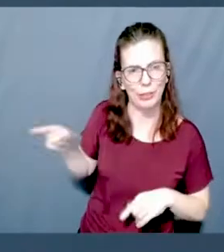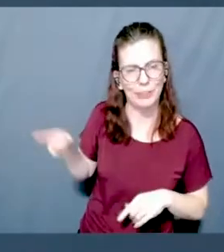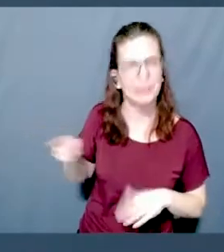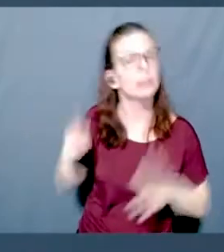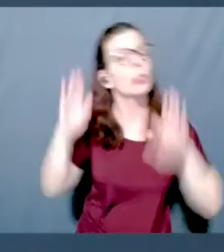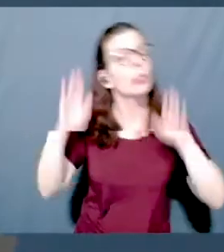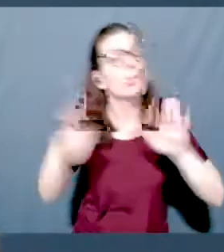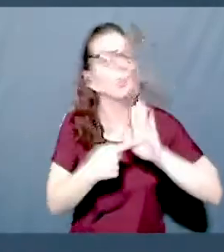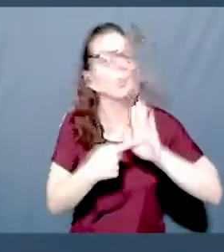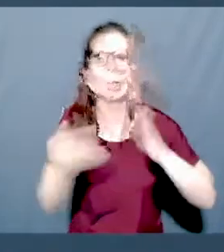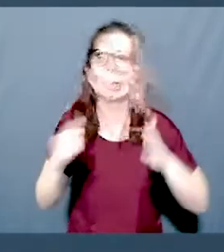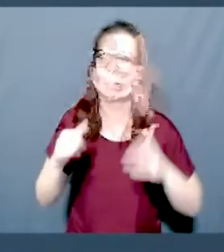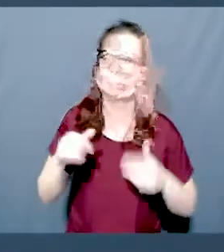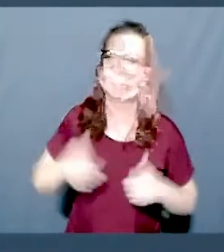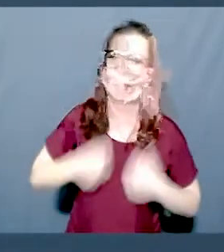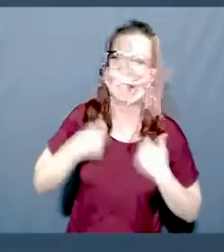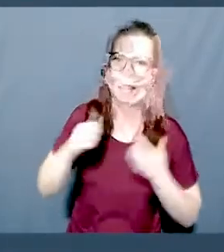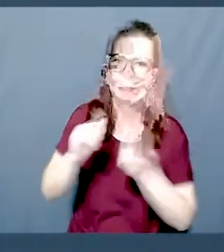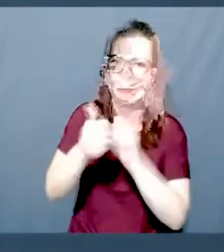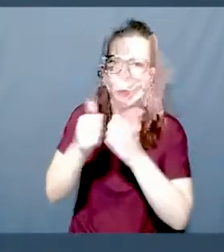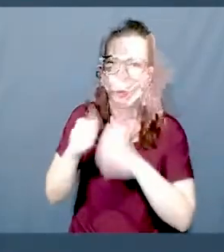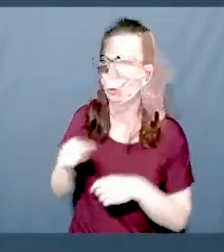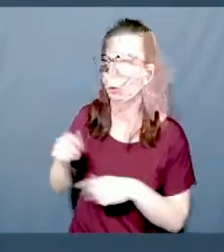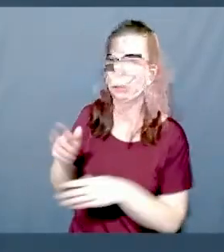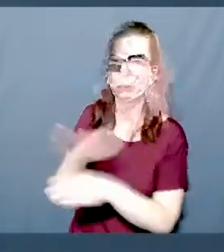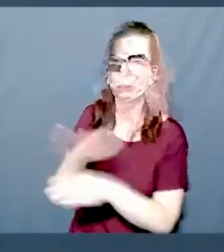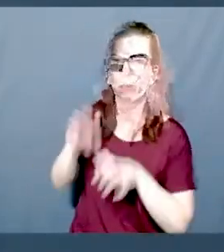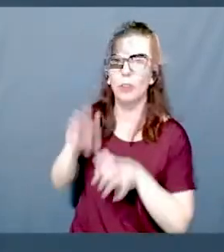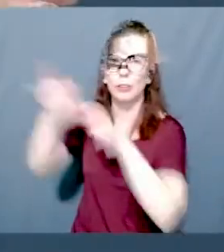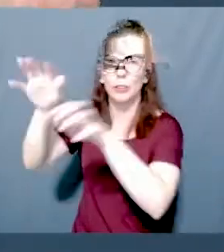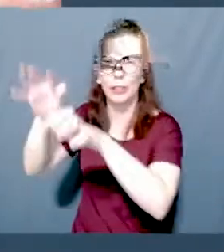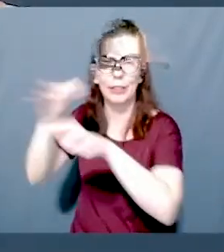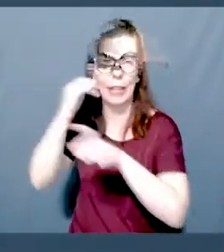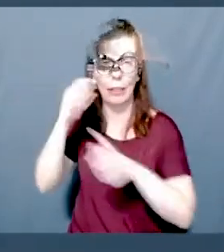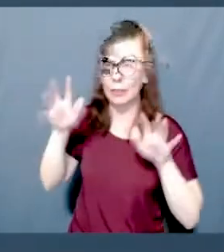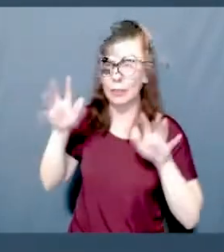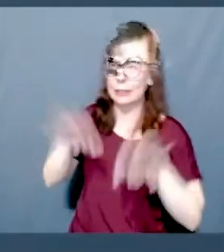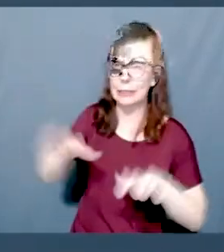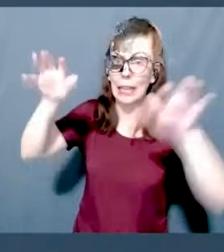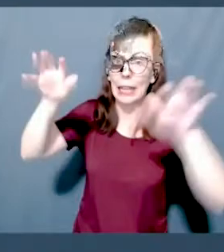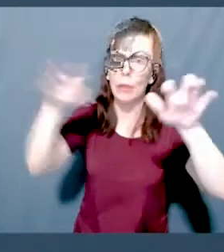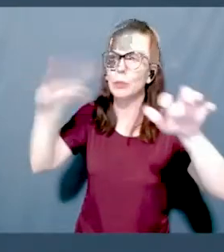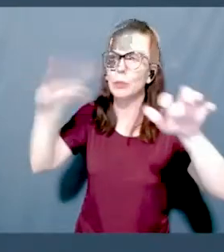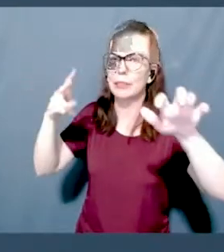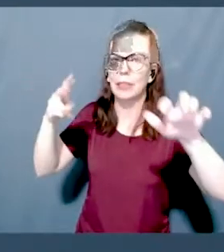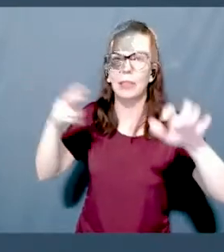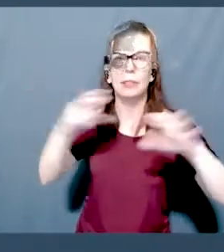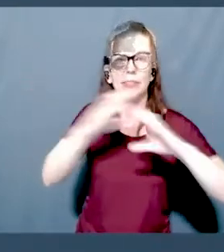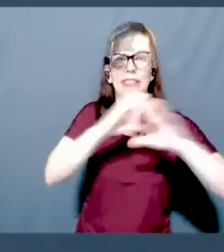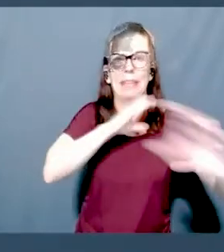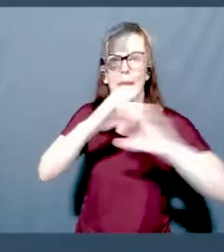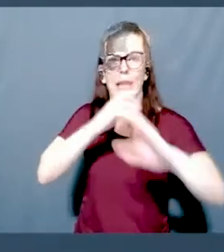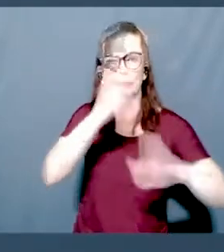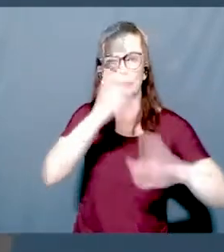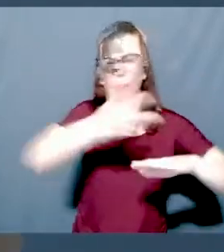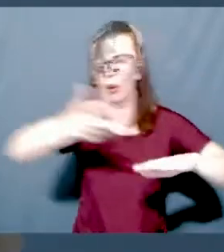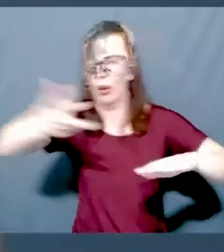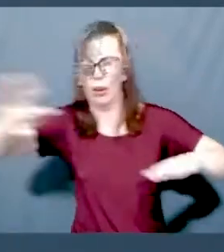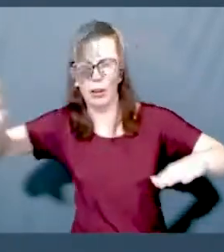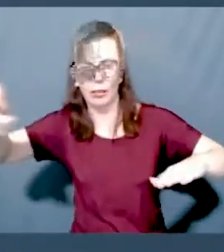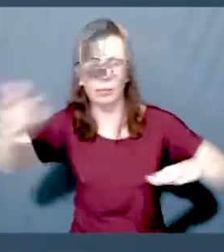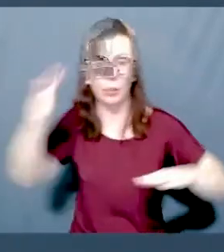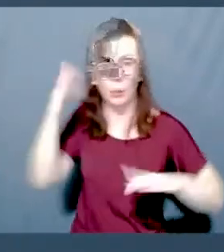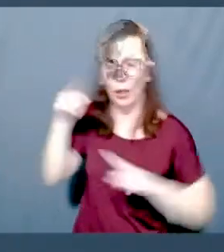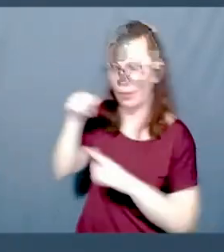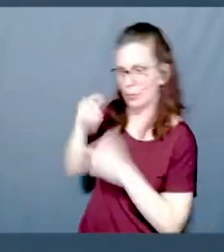or concerts. If you sort of drive around back one of those stadiums, you'll see these rows of semi-trailers parked, and that's because all of the processing equipment